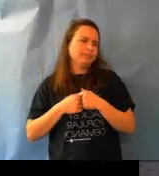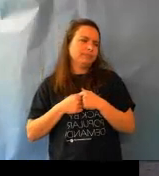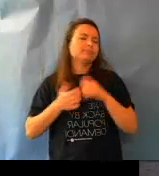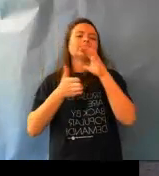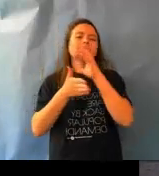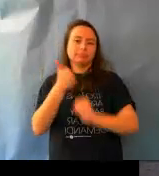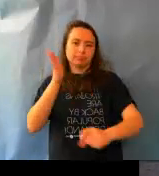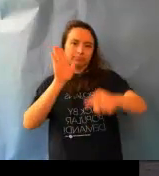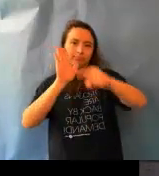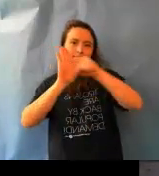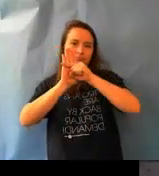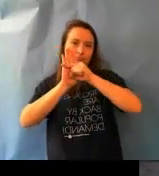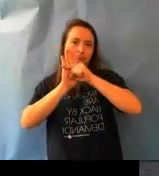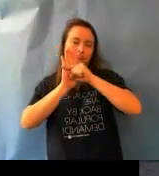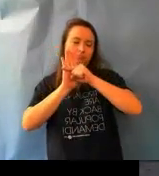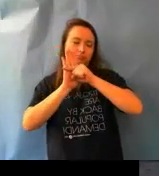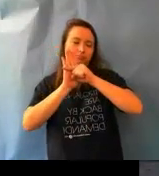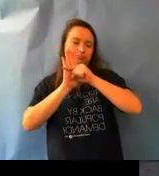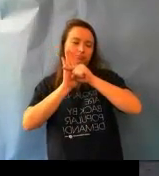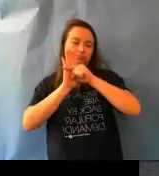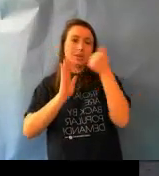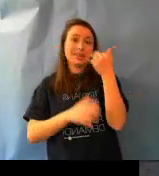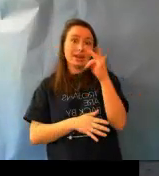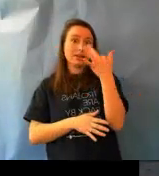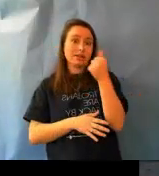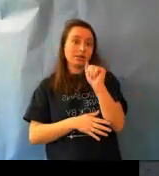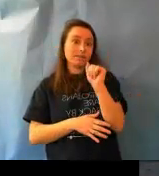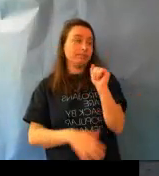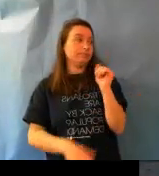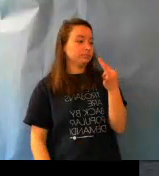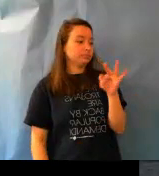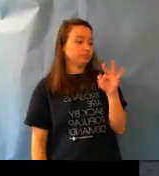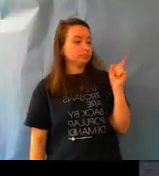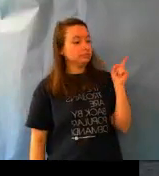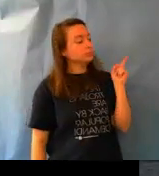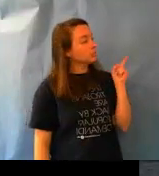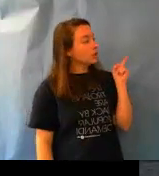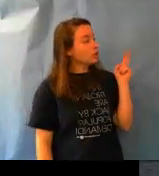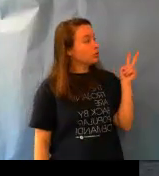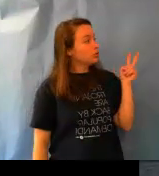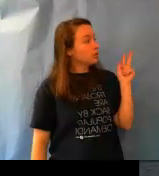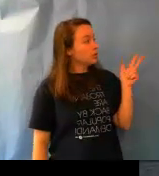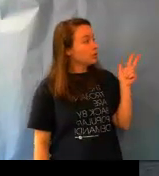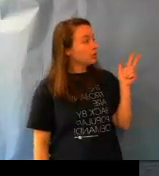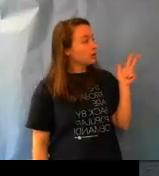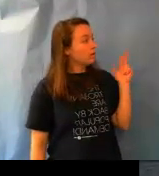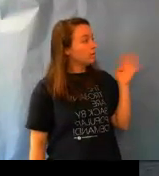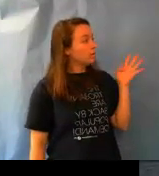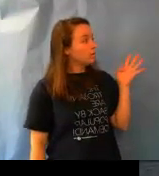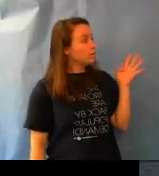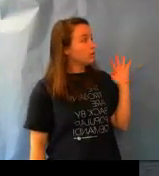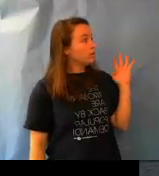I'm going to take away. So I'm going to draw 19 apples. So I'm just going to do circles. 1, 2,